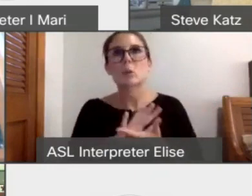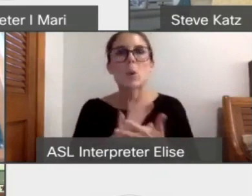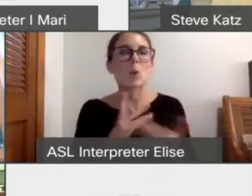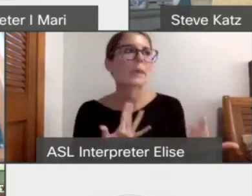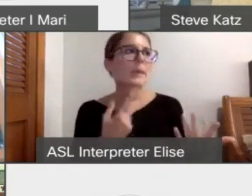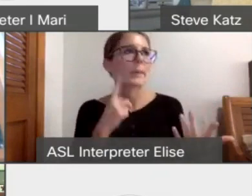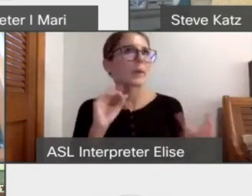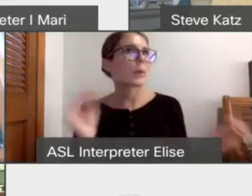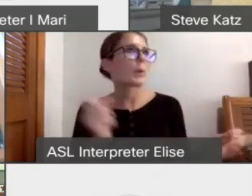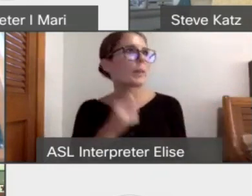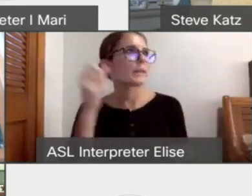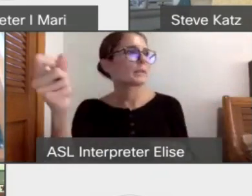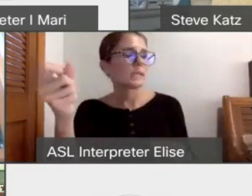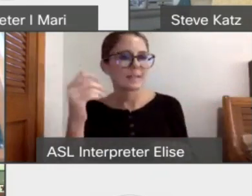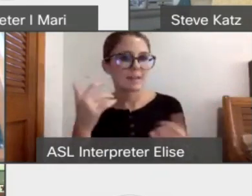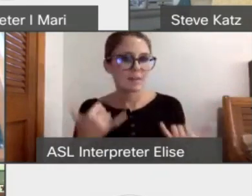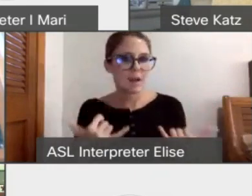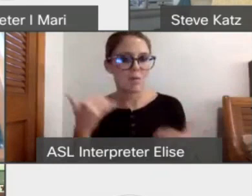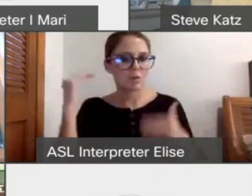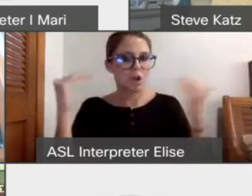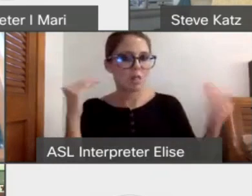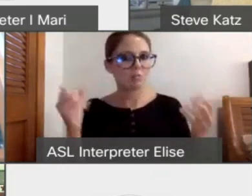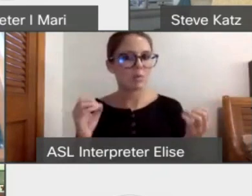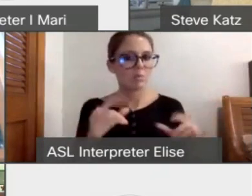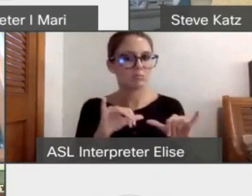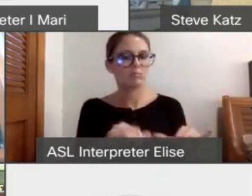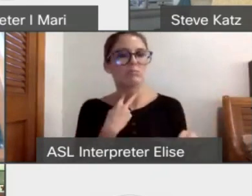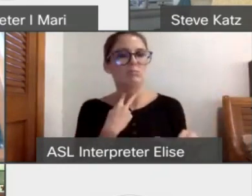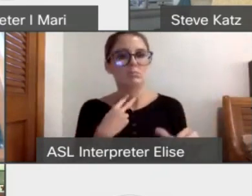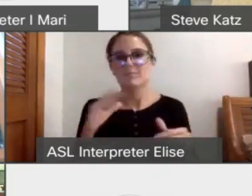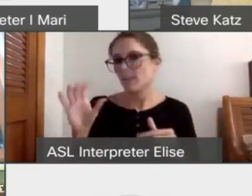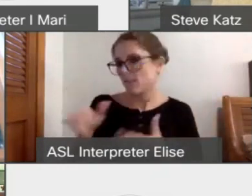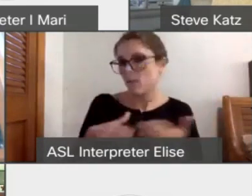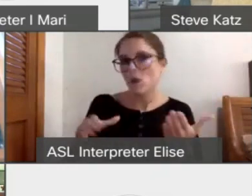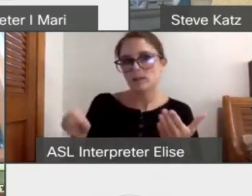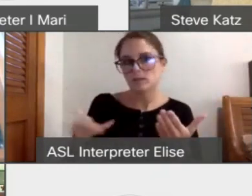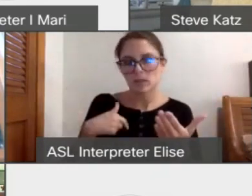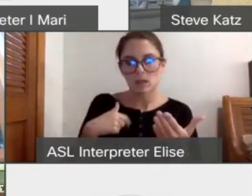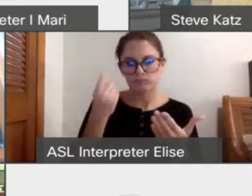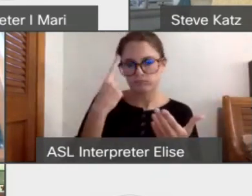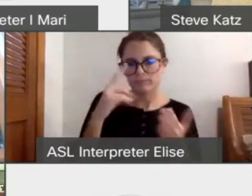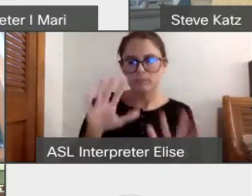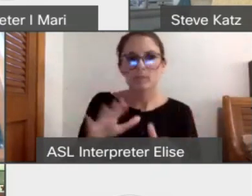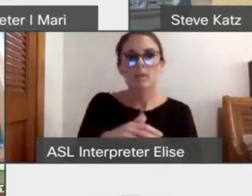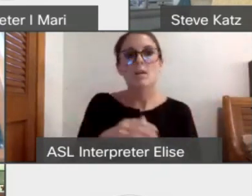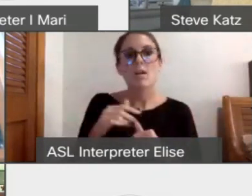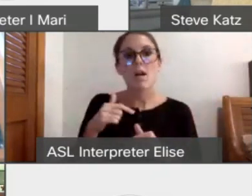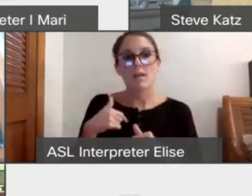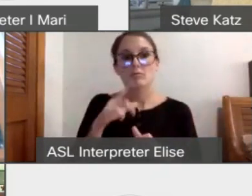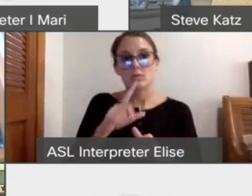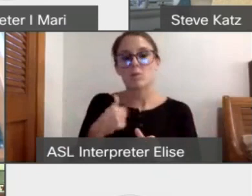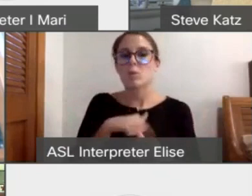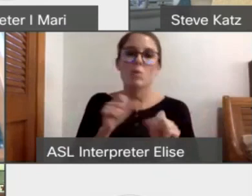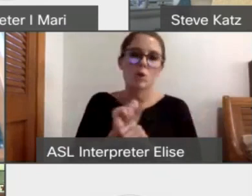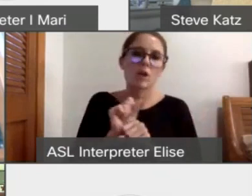a placement in the adult world. So That part, yes, absolutely, totally understand, and it, you know, we are working on that